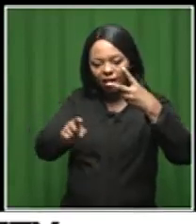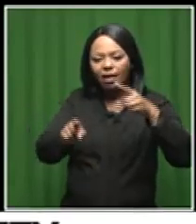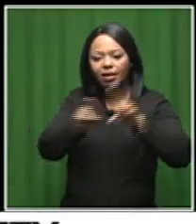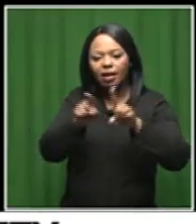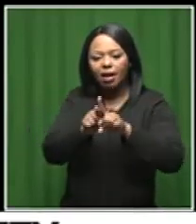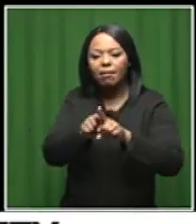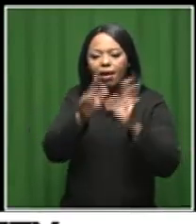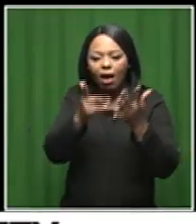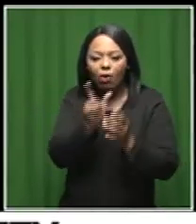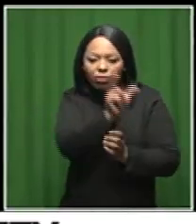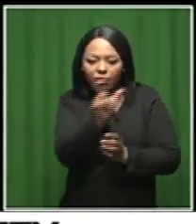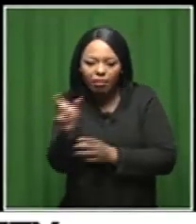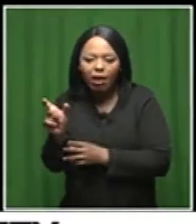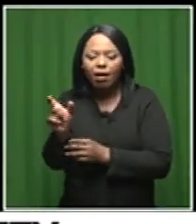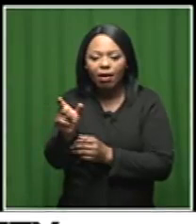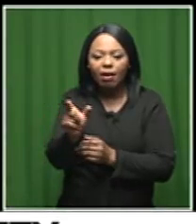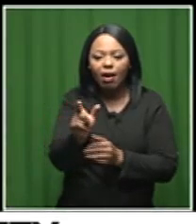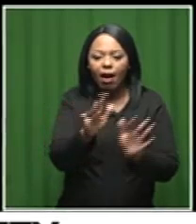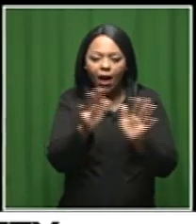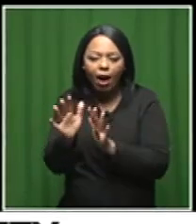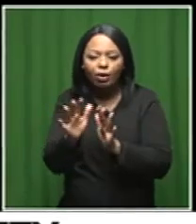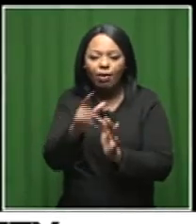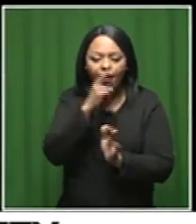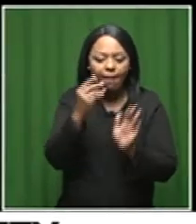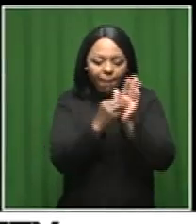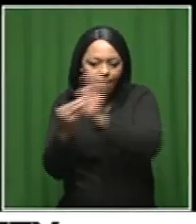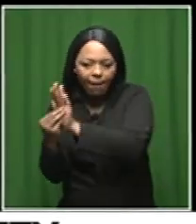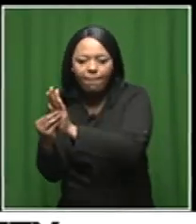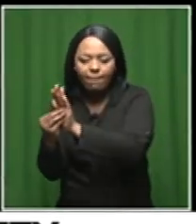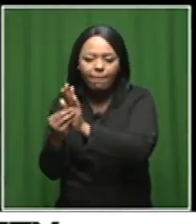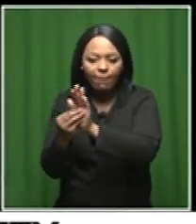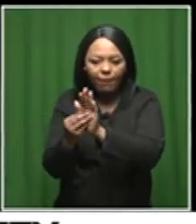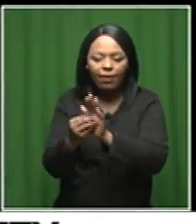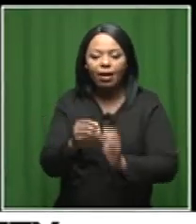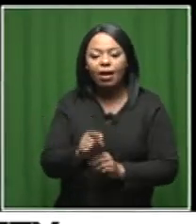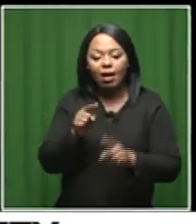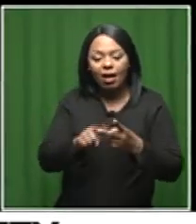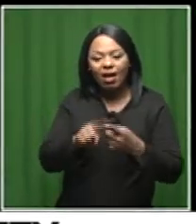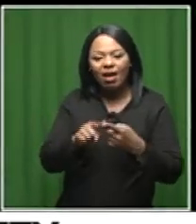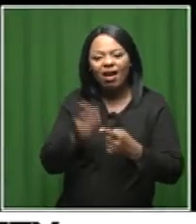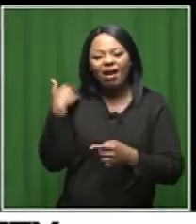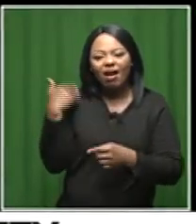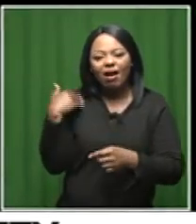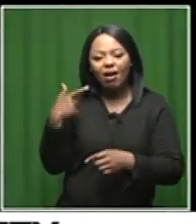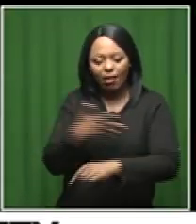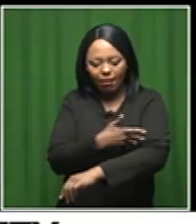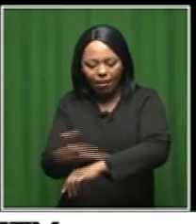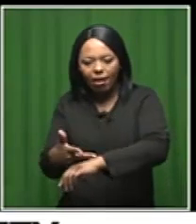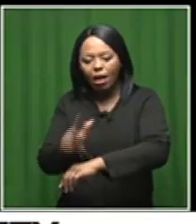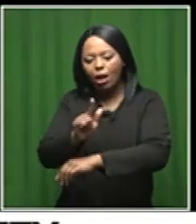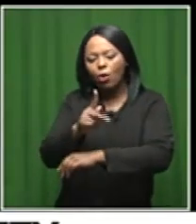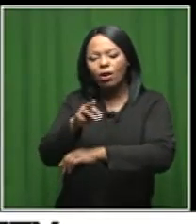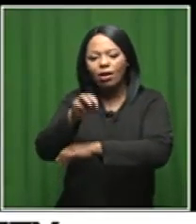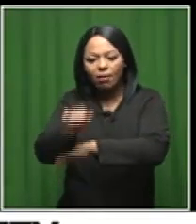correct the defects. For instance, chronic myelogenous leukemia used to be the most